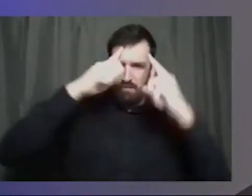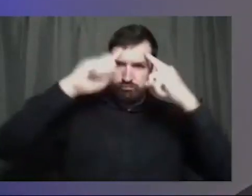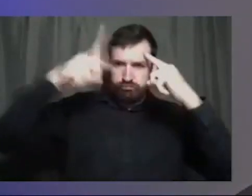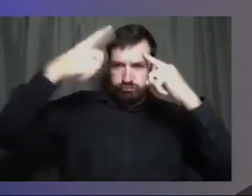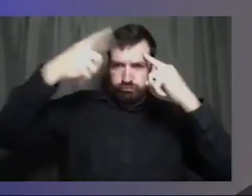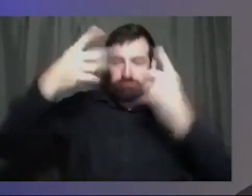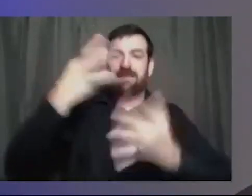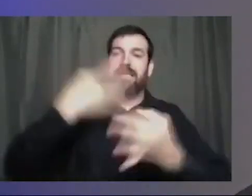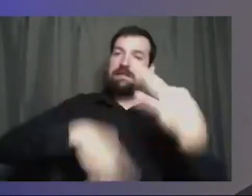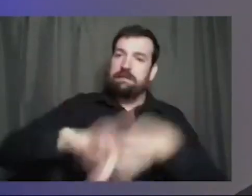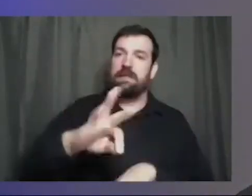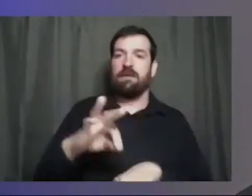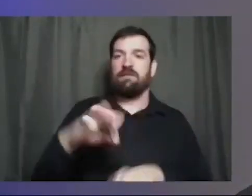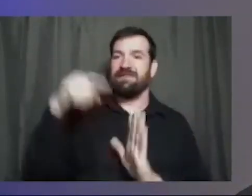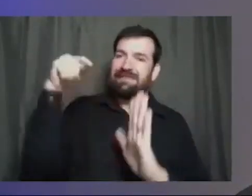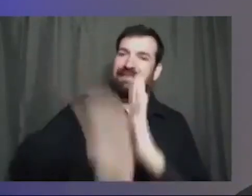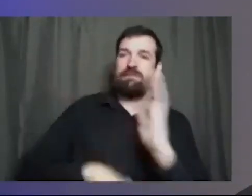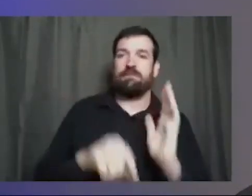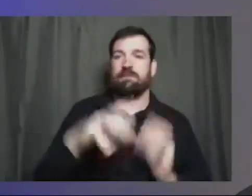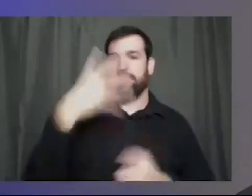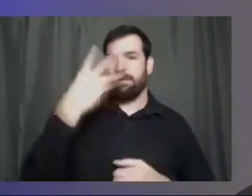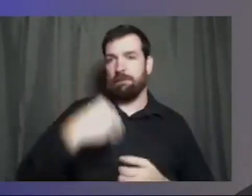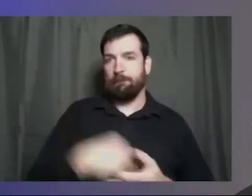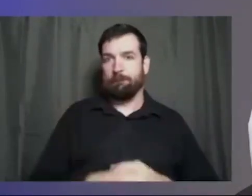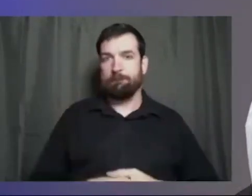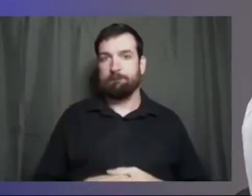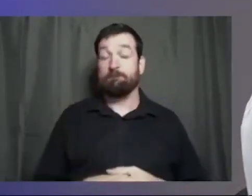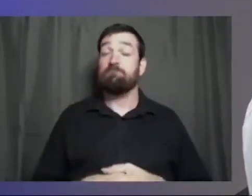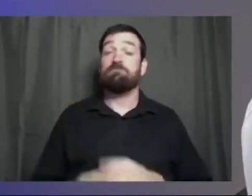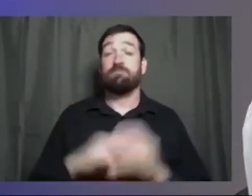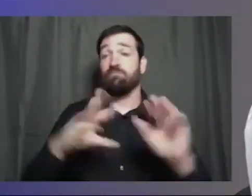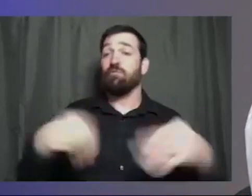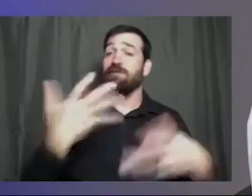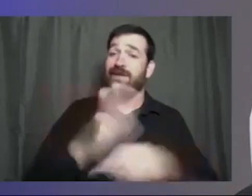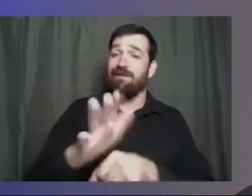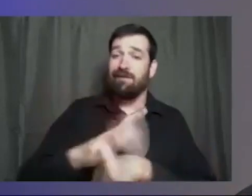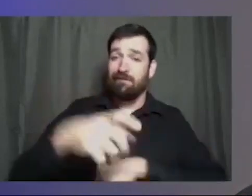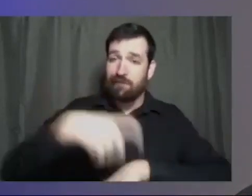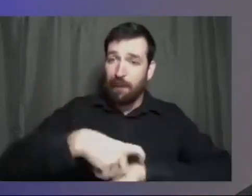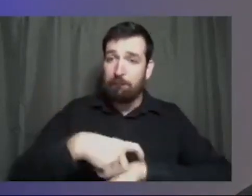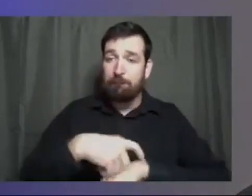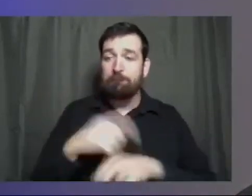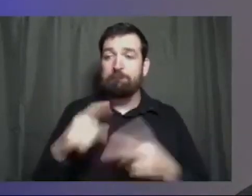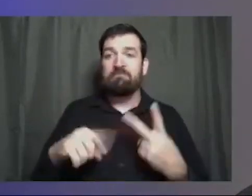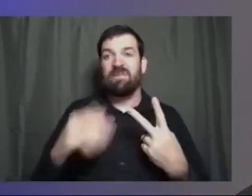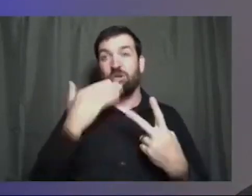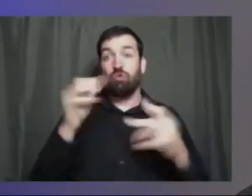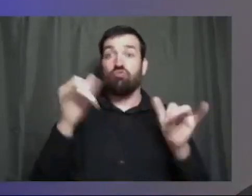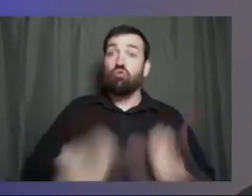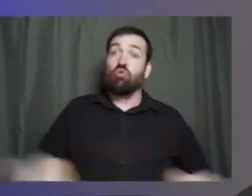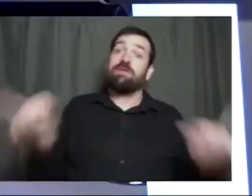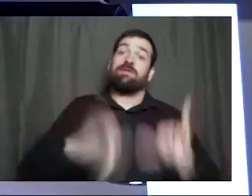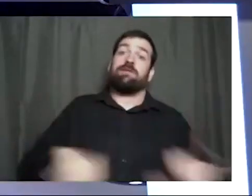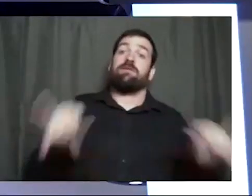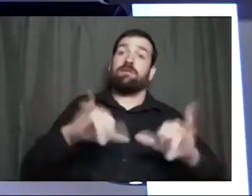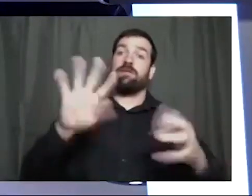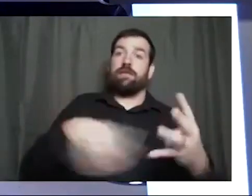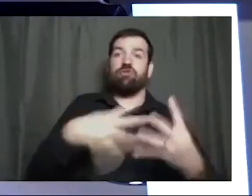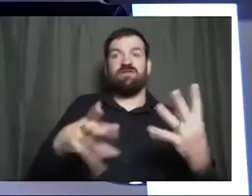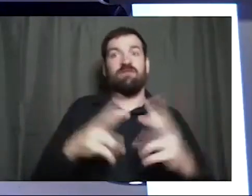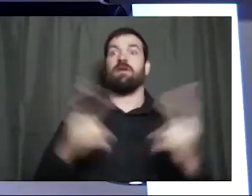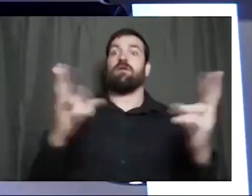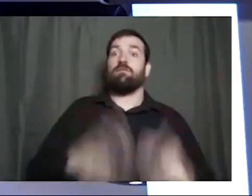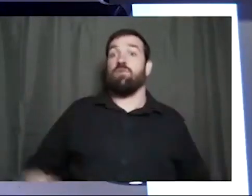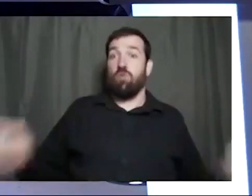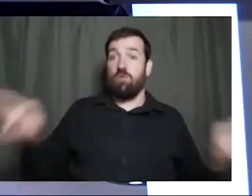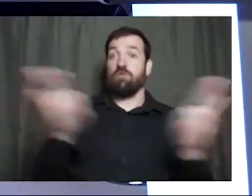of sleep. So getting to bed on time and having a fairly routine schedule, I think, is very important. And starting that early.